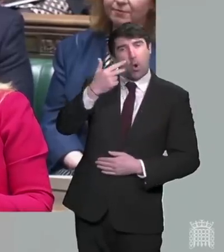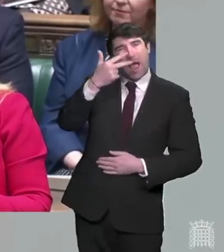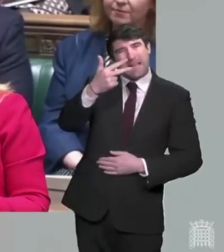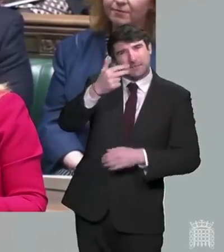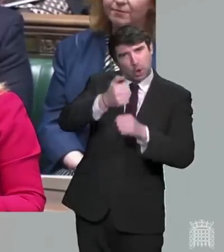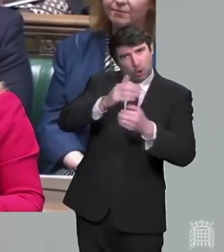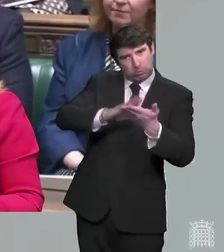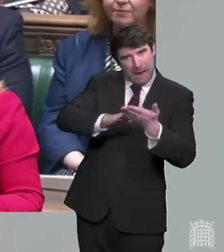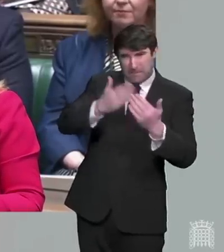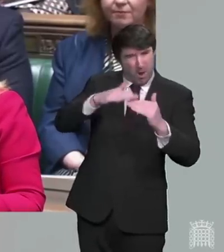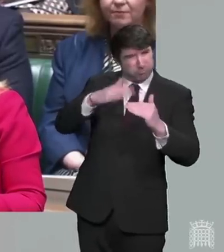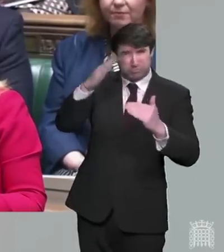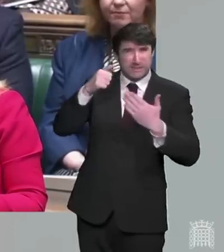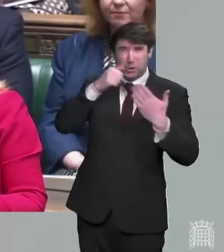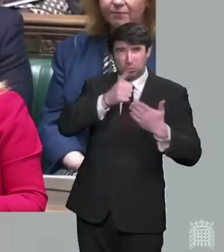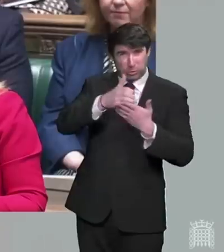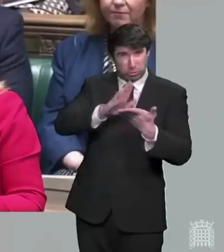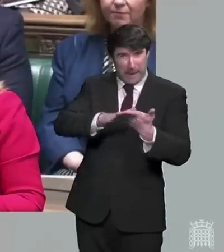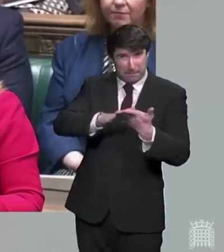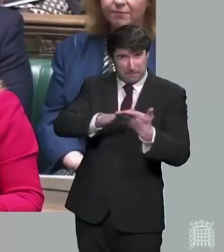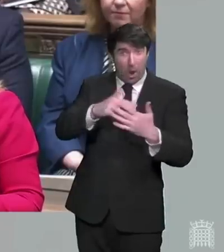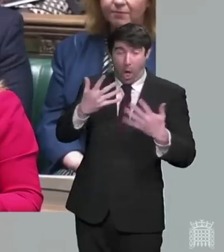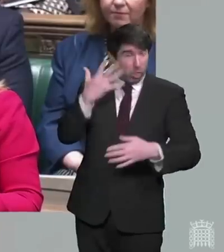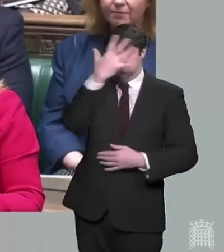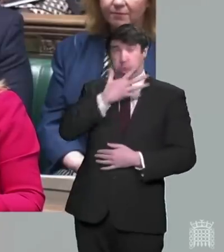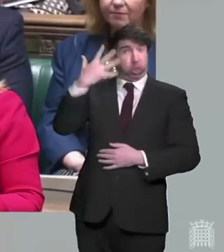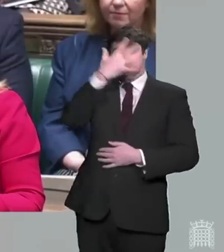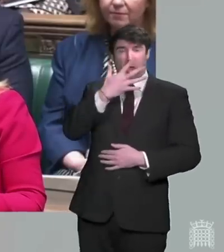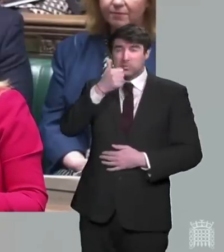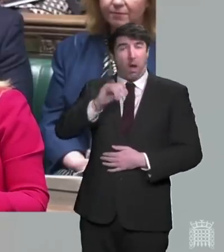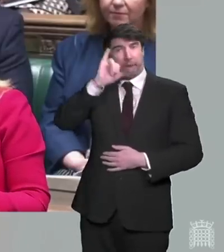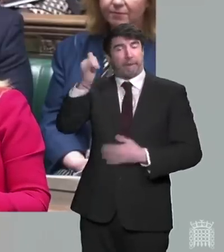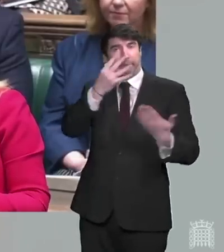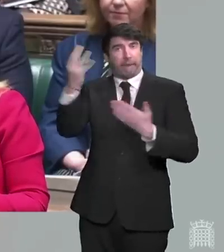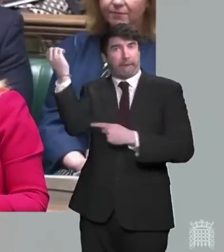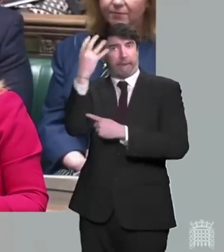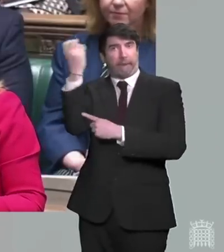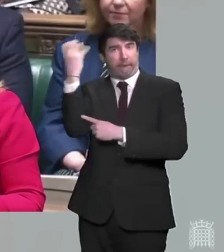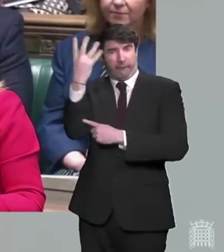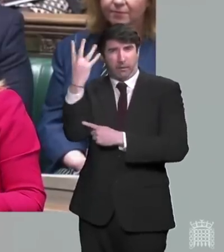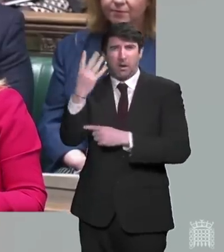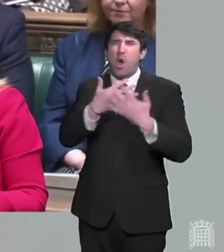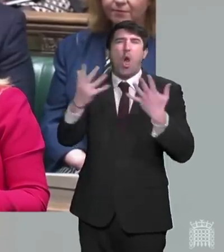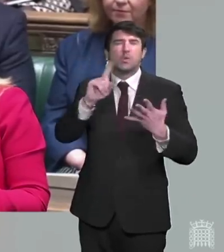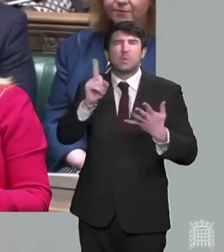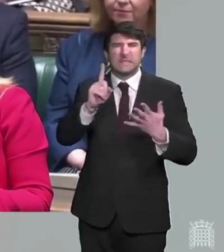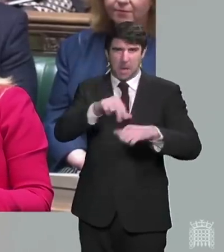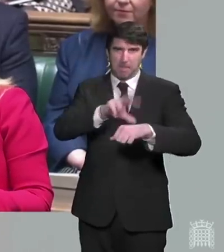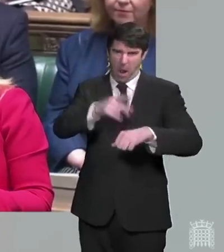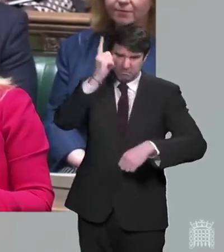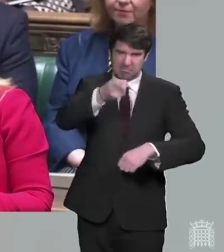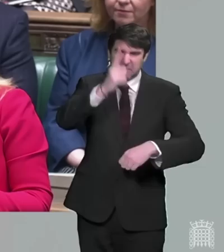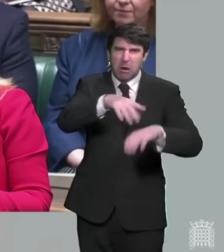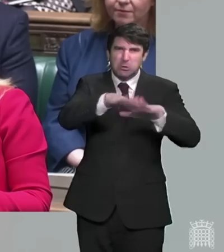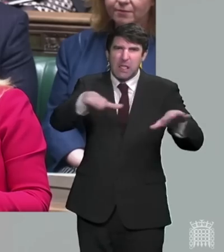grams. Wow. And ambulance call-outs related to overuse have tripled. Instead of criminalising the young people who buy nitrous oxide, isn't it time